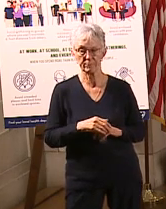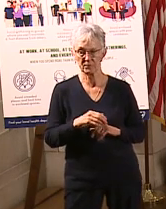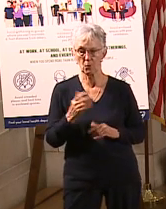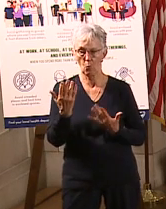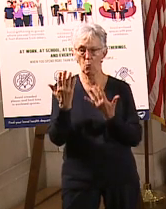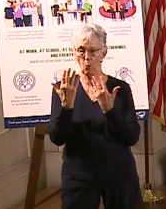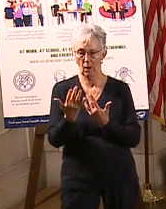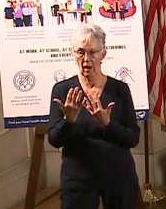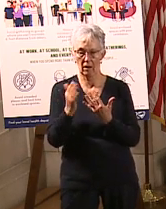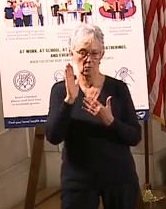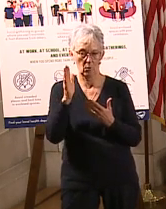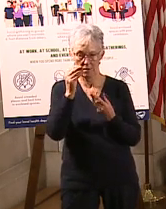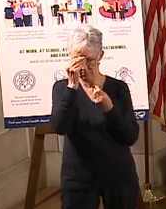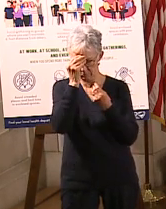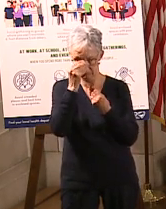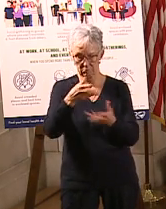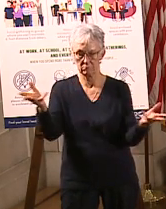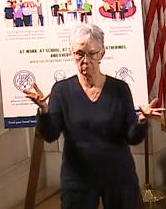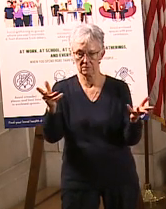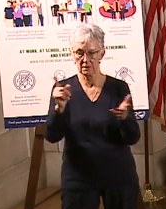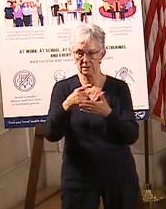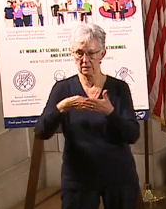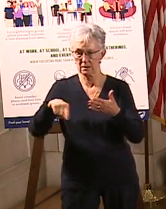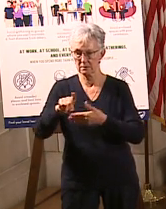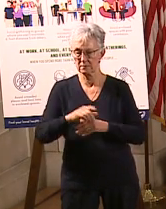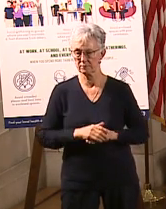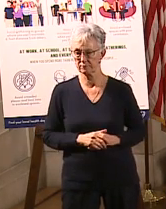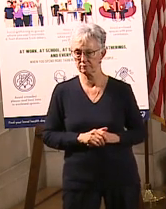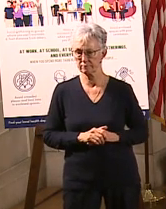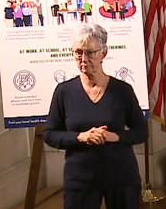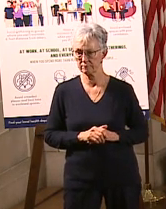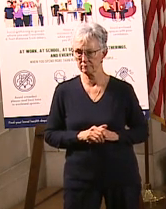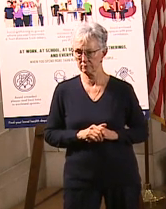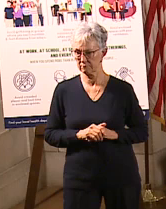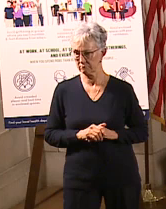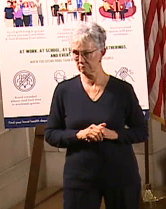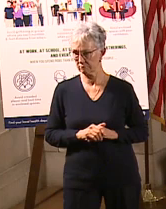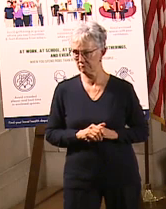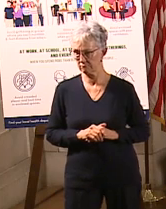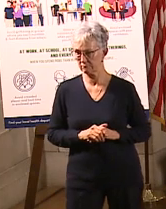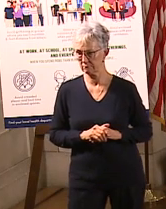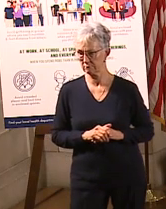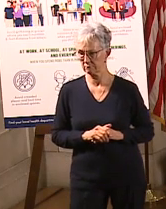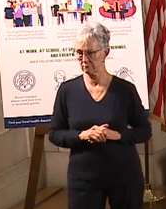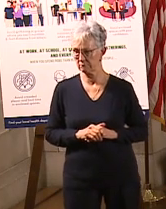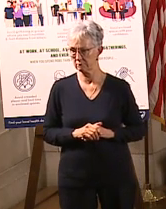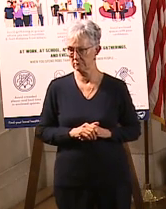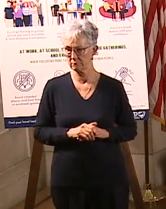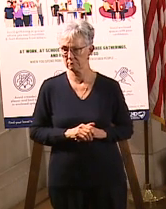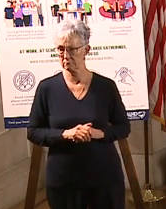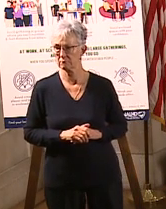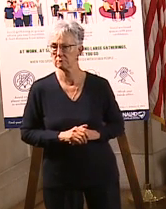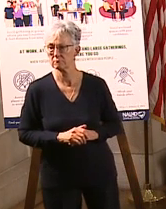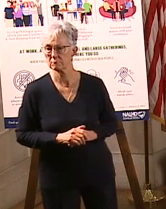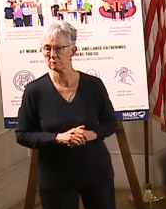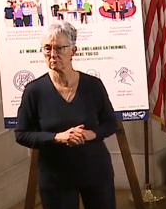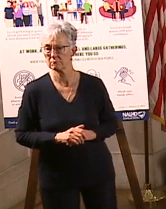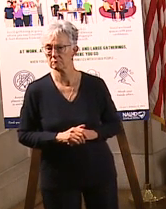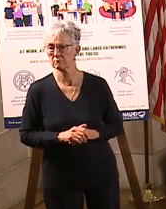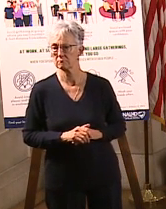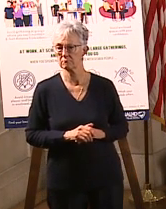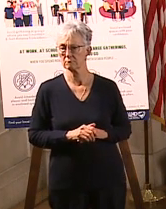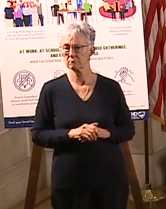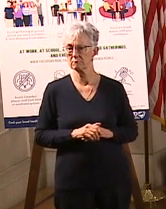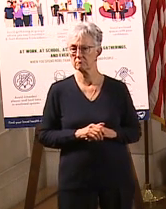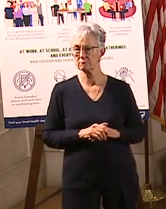We'll get more information on that next week. Don Walton says, after a weekend for reflection, what do you think prompted the armed attack on the Capitol, and what should we